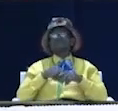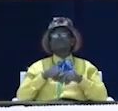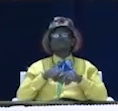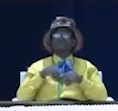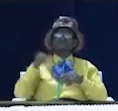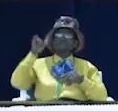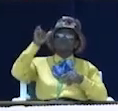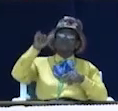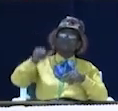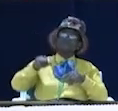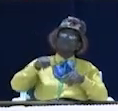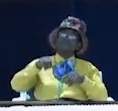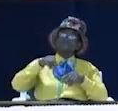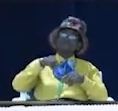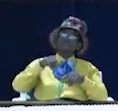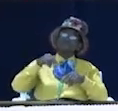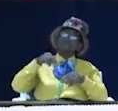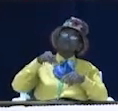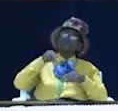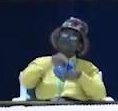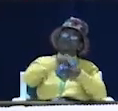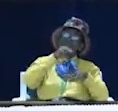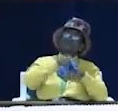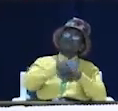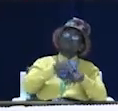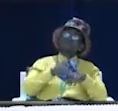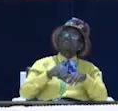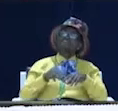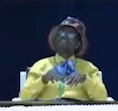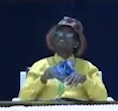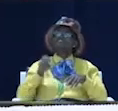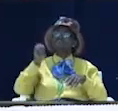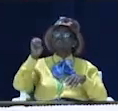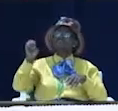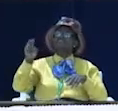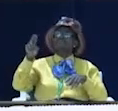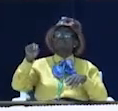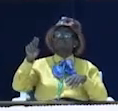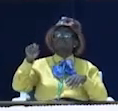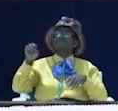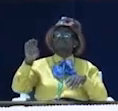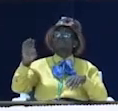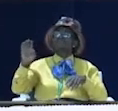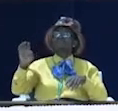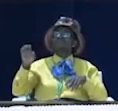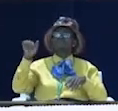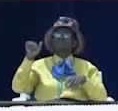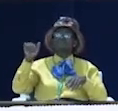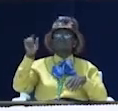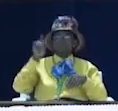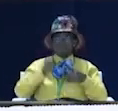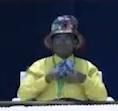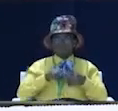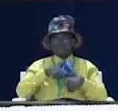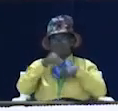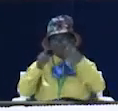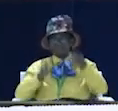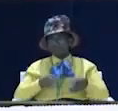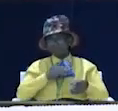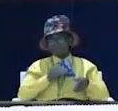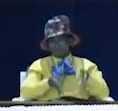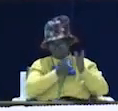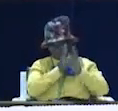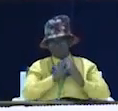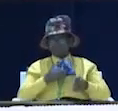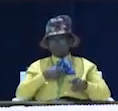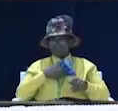They sent EFCC to come and probe me. Where did he get the money to buy a